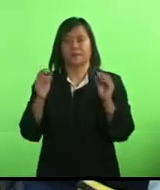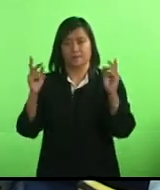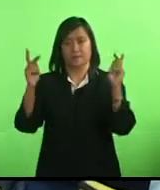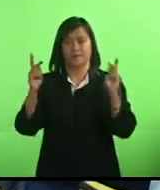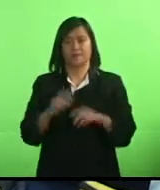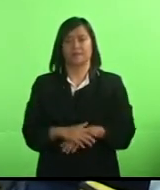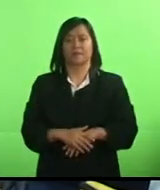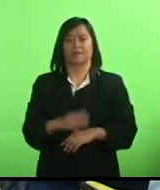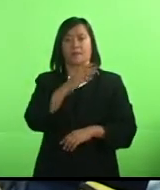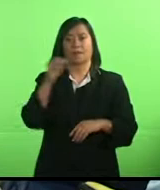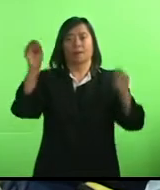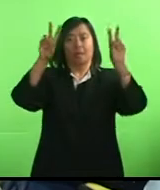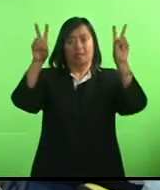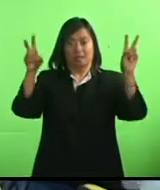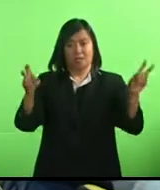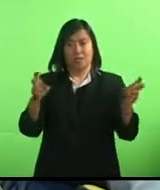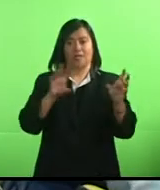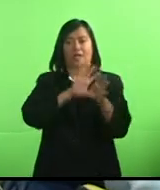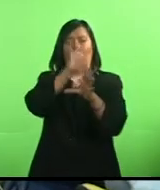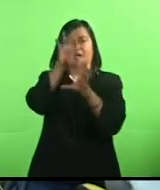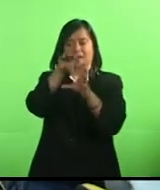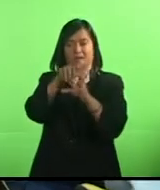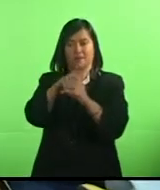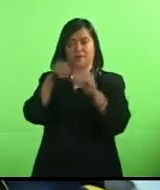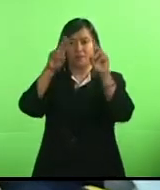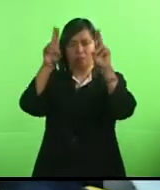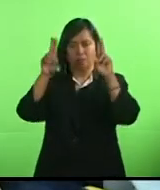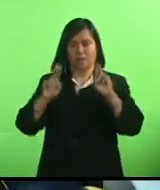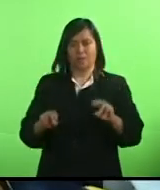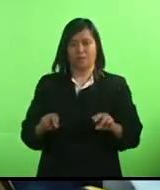1 jam 30 minit. Okay. And topik yang akan diuji